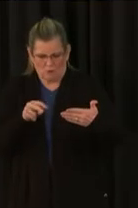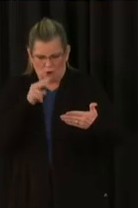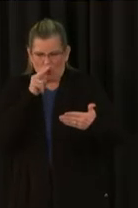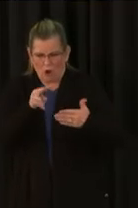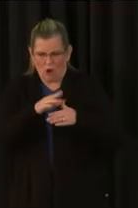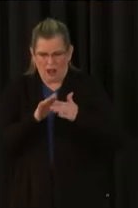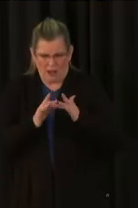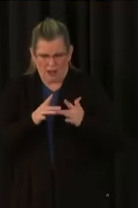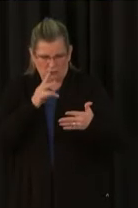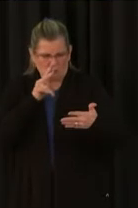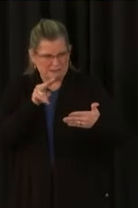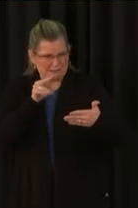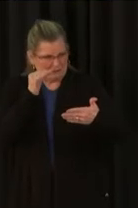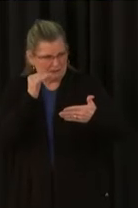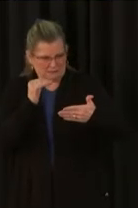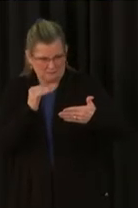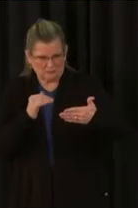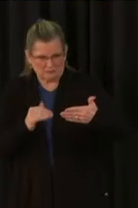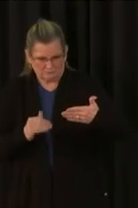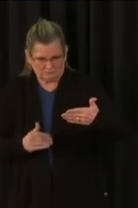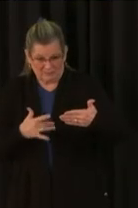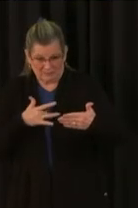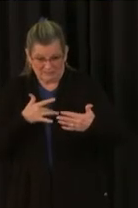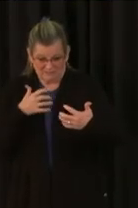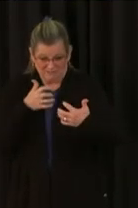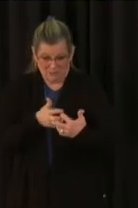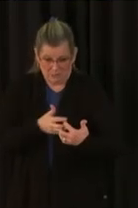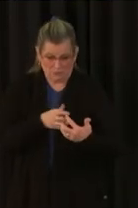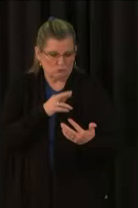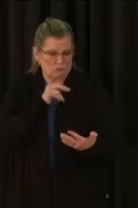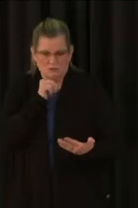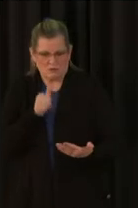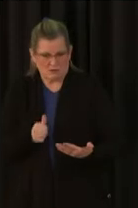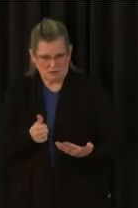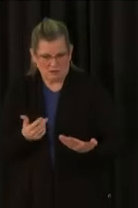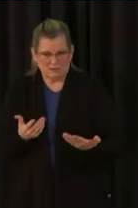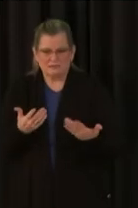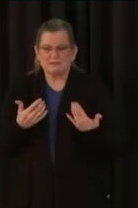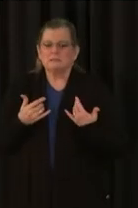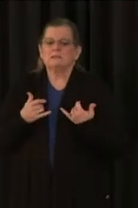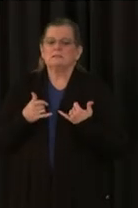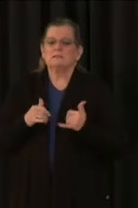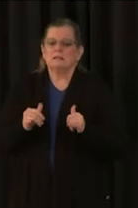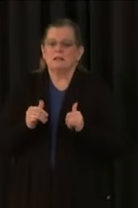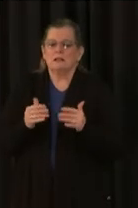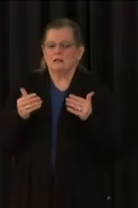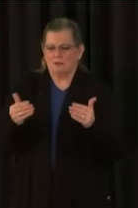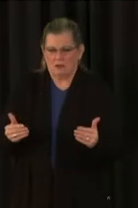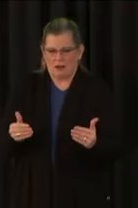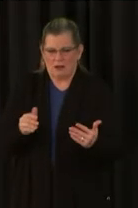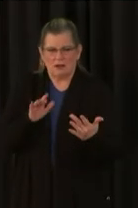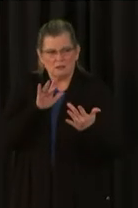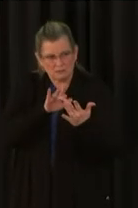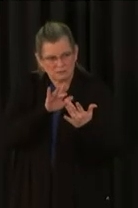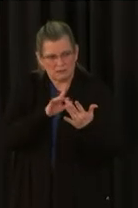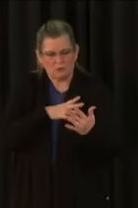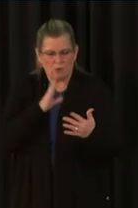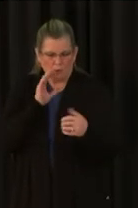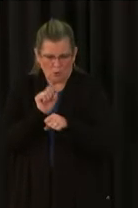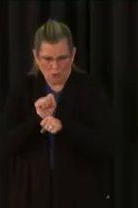kind of help also identify eligibility. Again, like I've said on numerous occasions, and I know the Deputy Mayor has mentioned this as well, please, by all